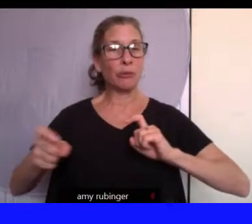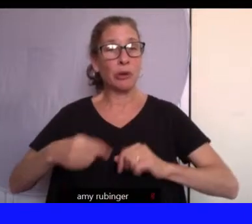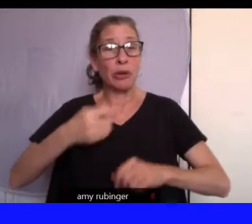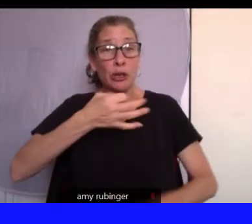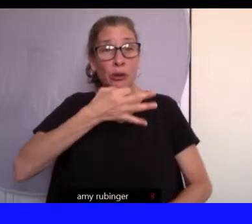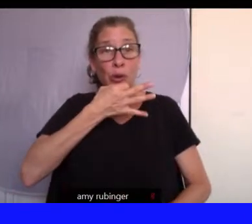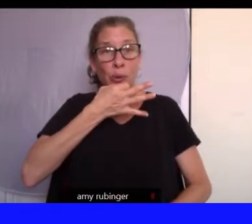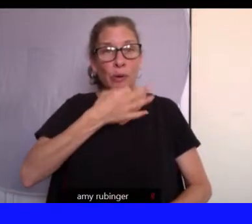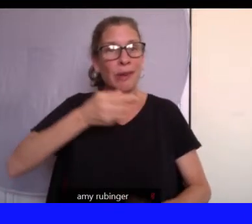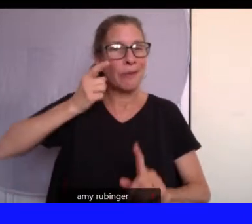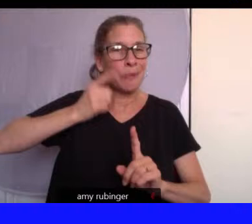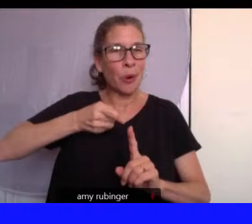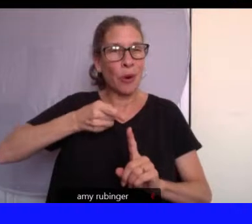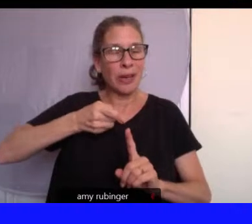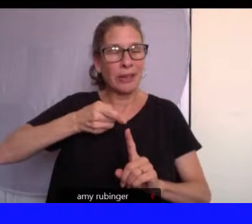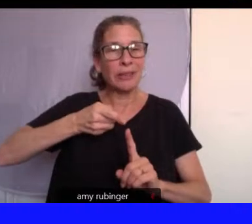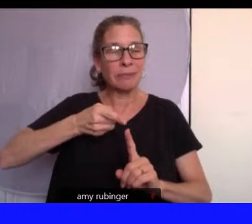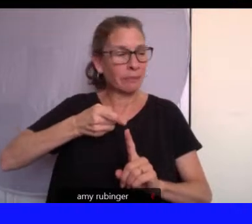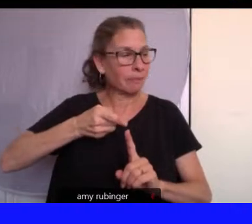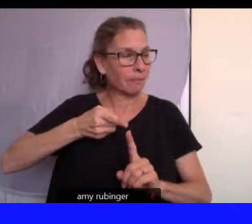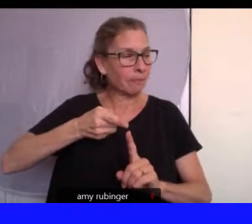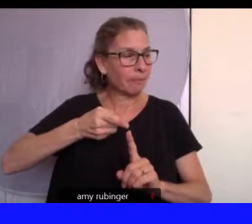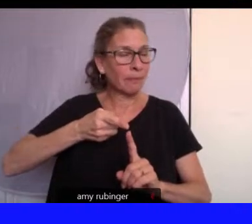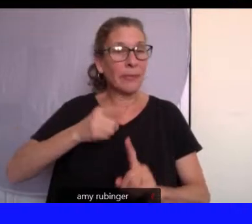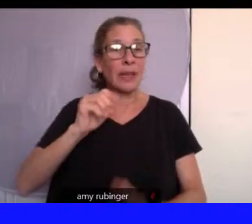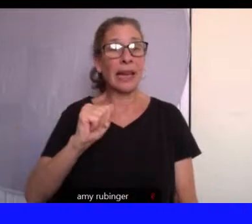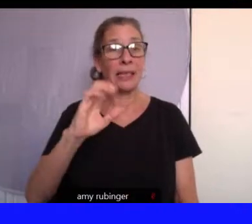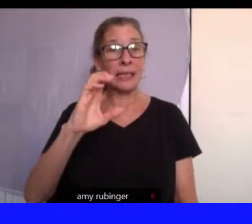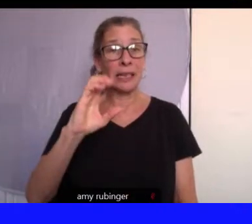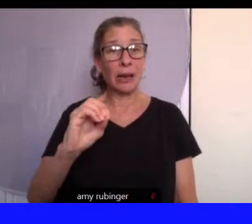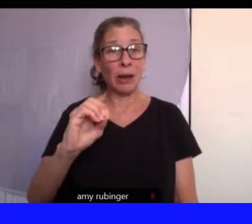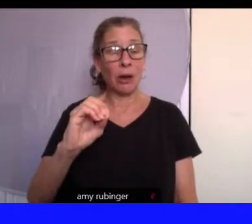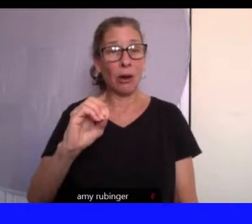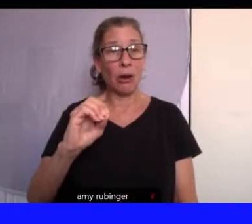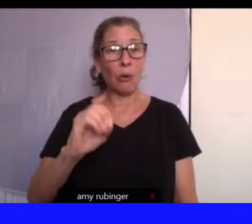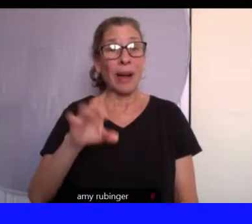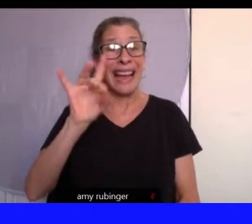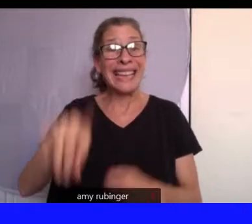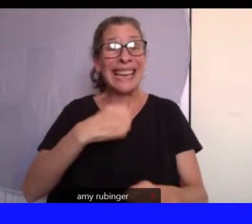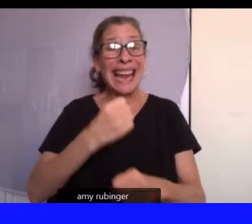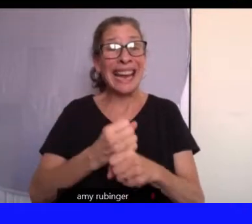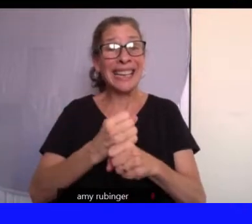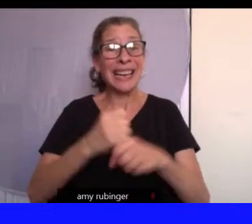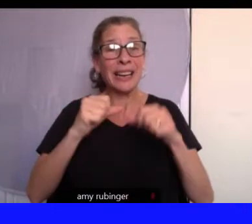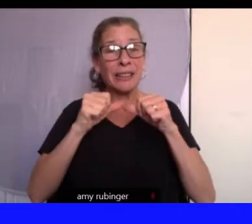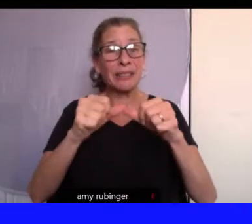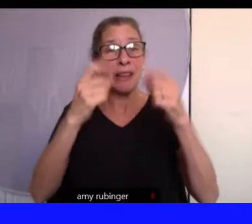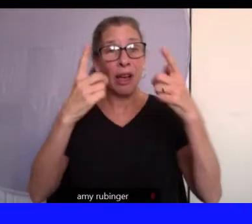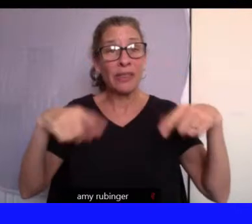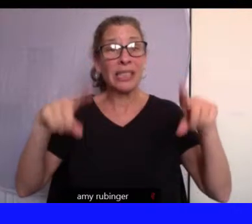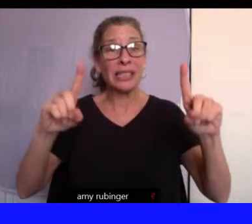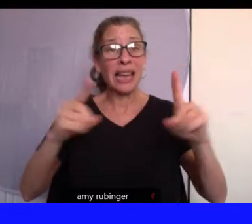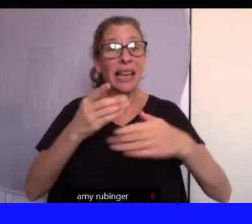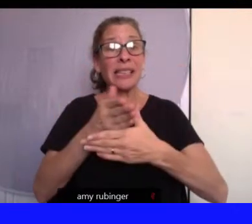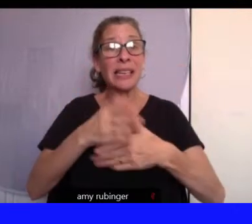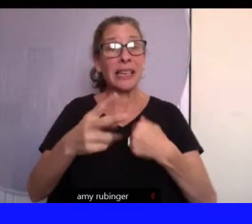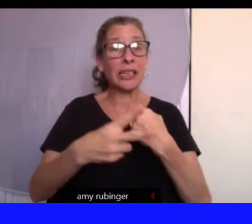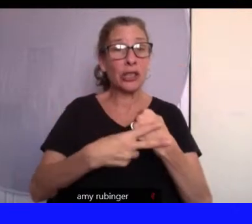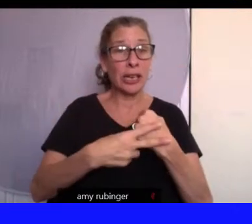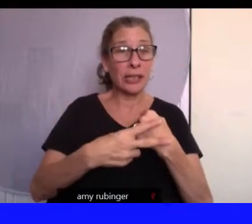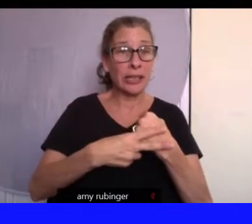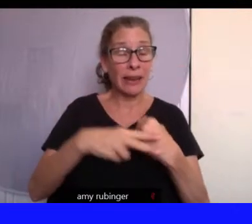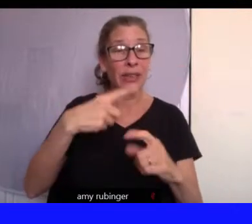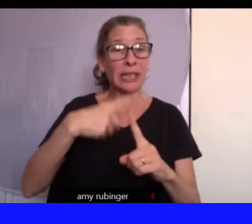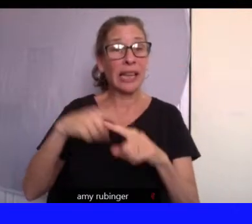That is a tremendous accomplishment of our clinicians, of our ACO team for going into the